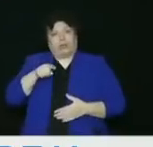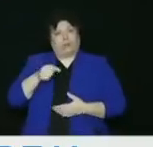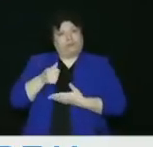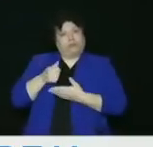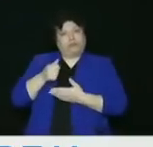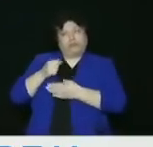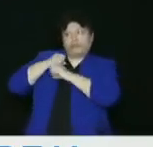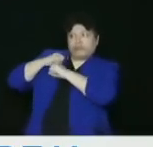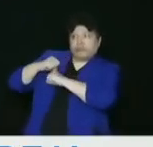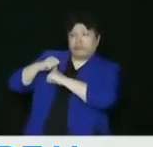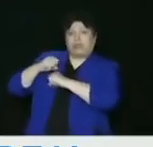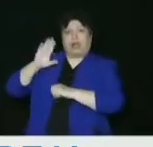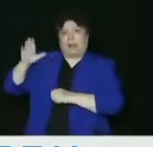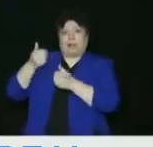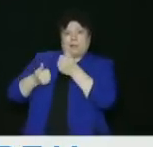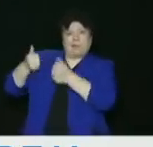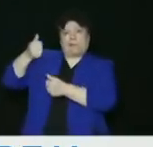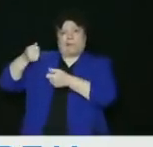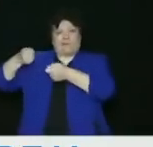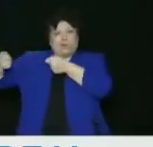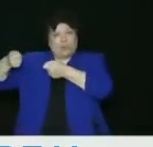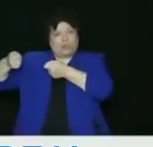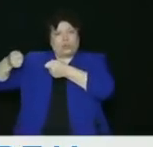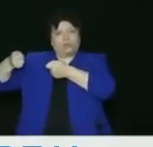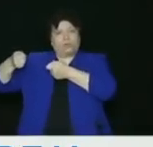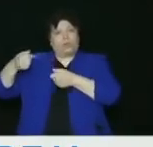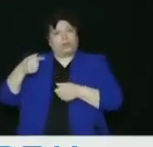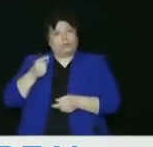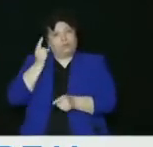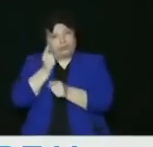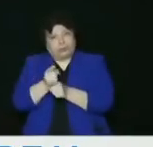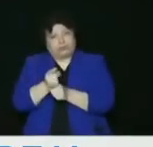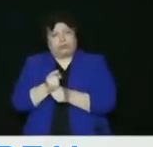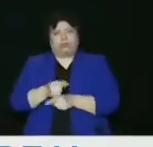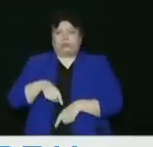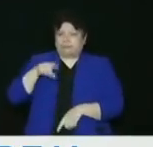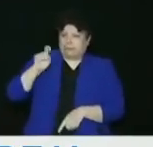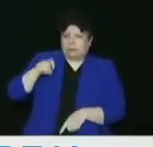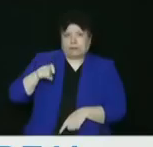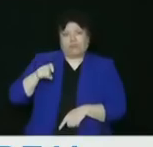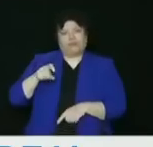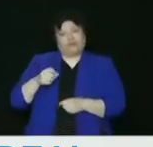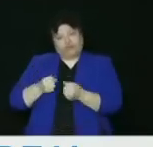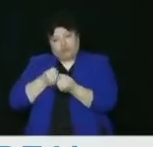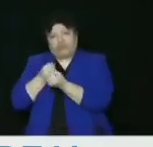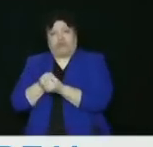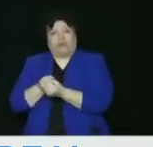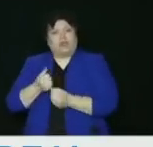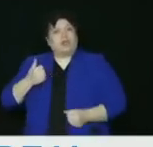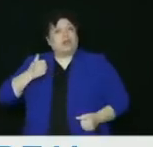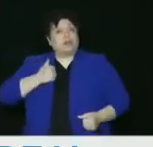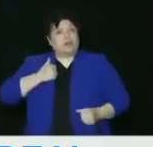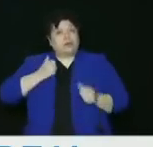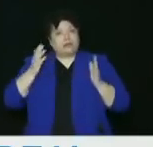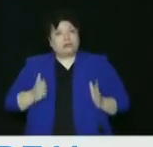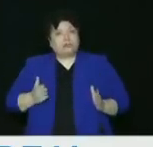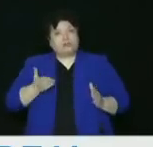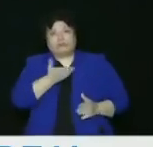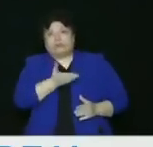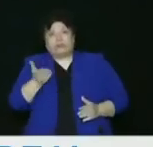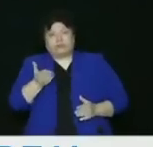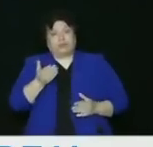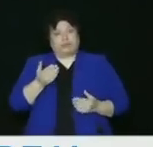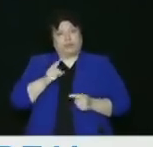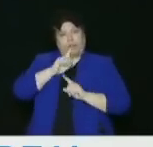authoritarianism. It's the right and necessary thing to do. And Canadians are responding to